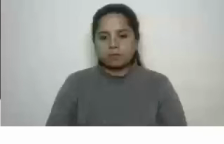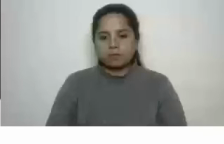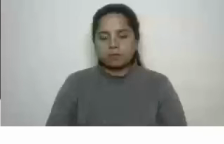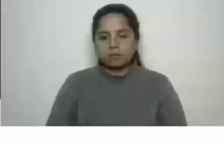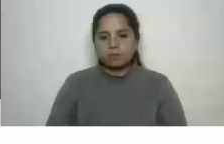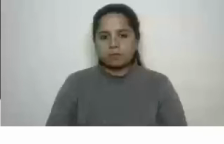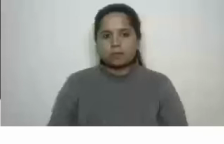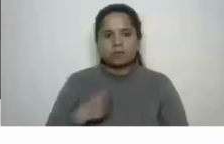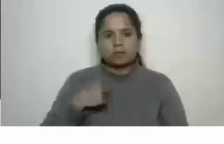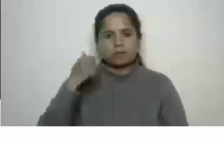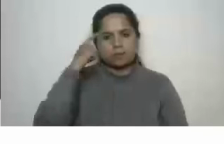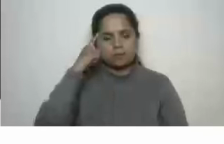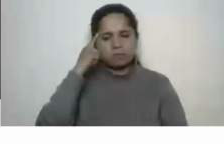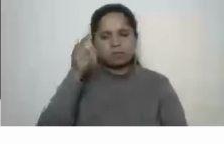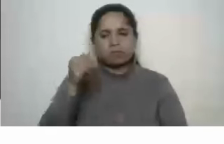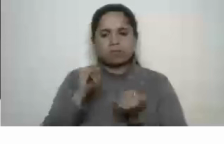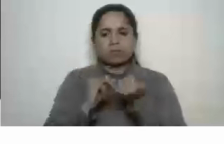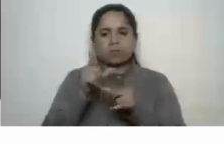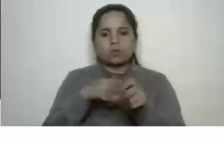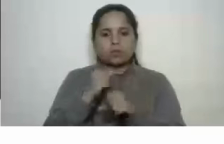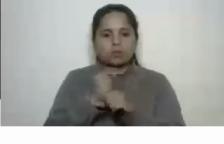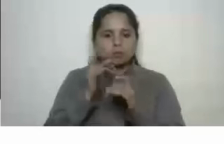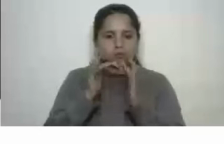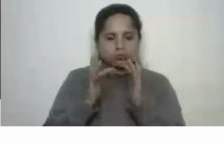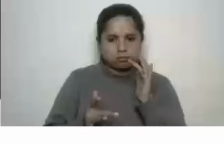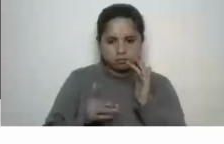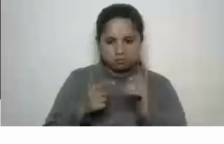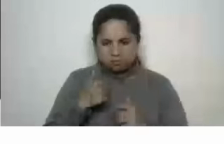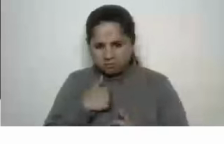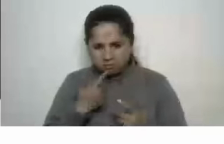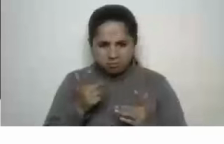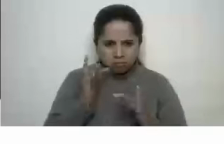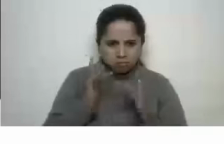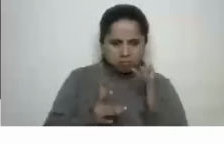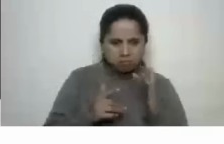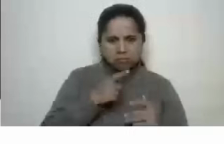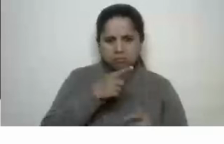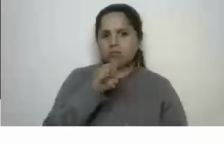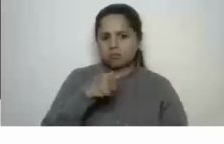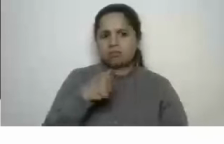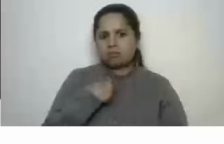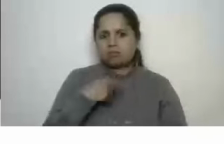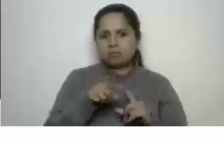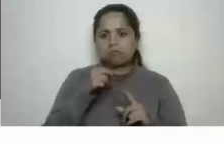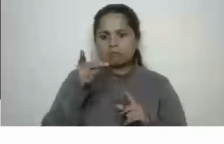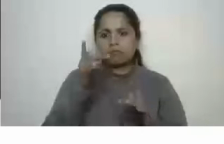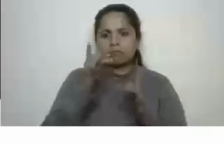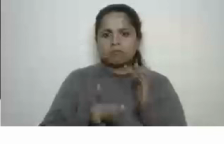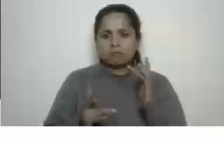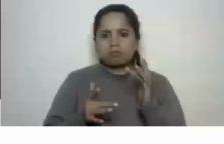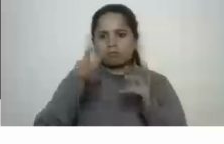I seem to have lost Suyog. I don't know if it's just me. Even I think so.